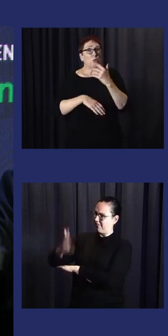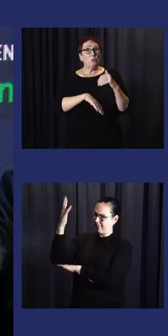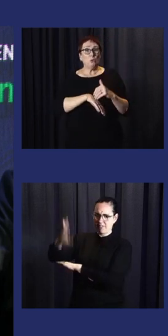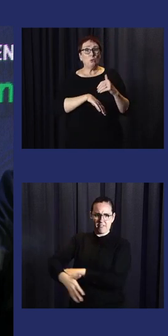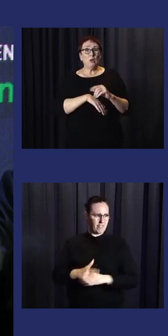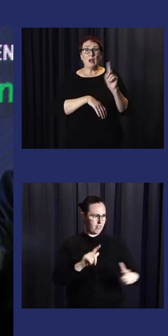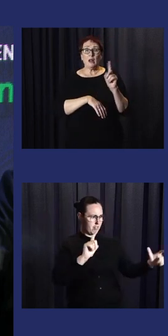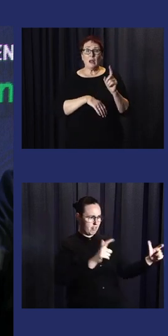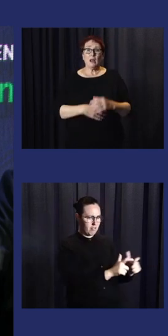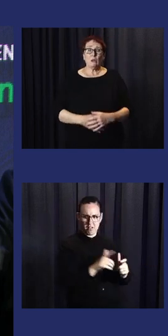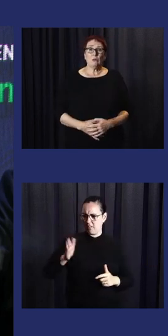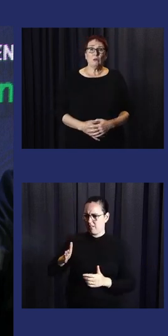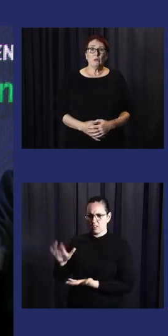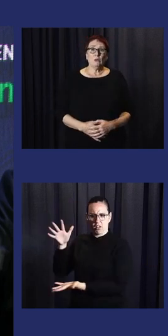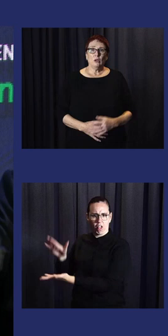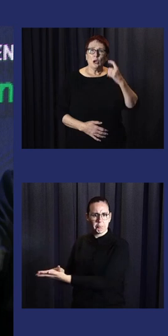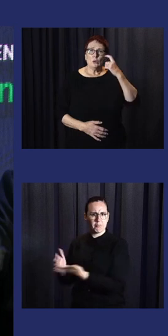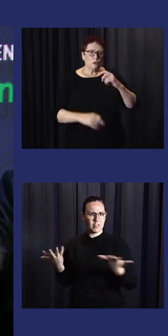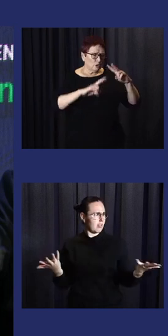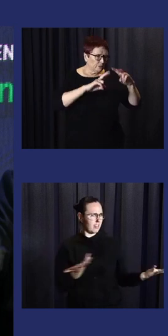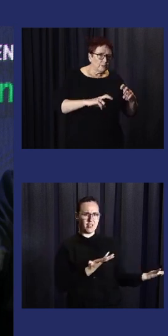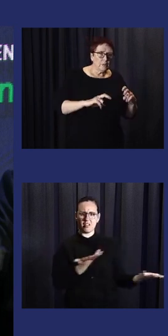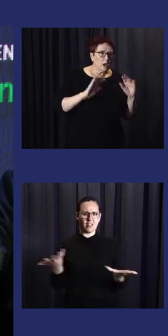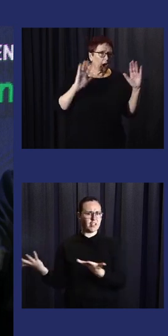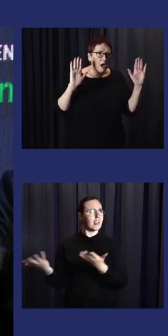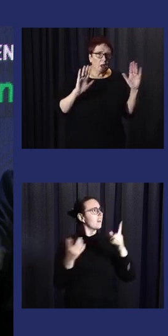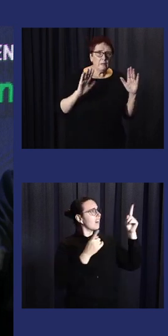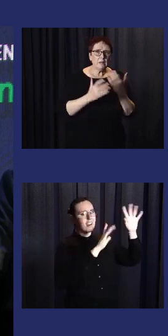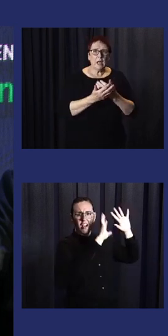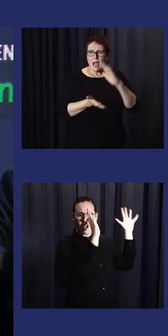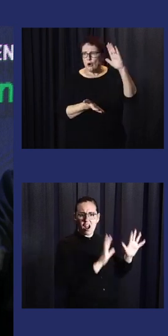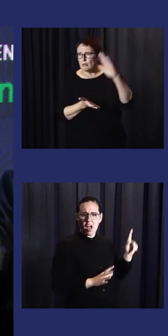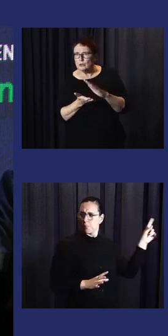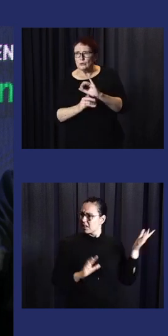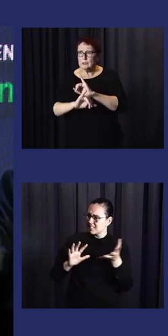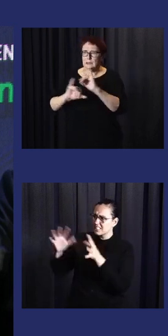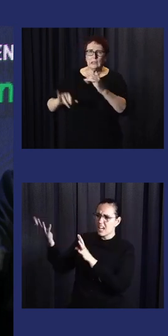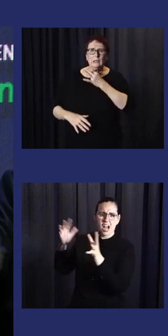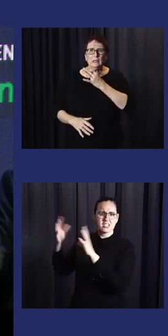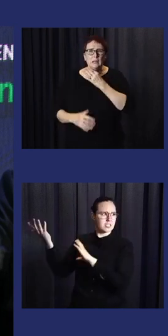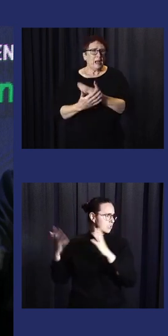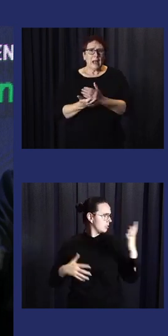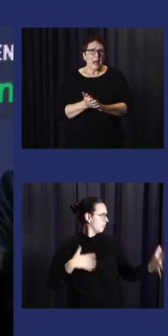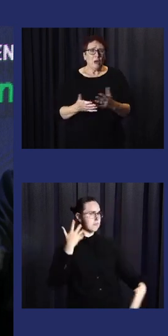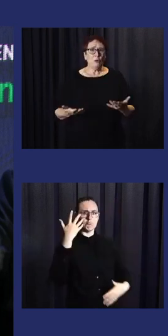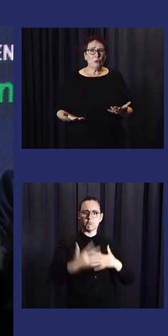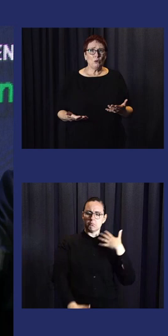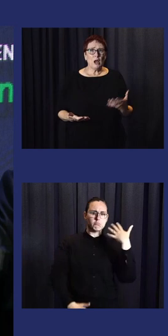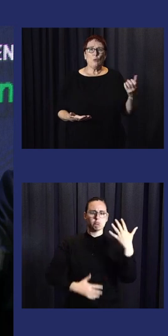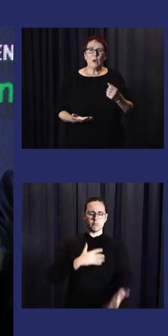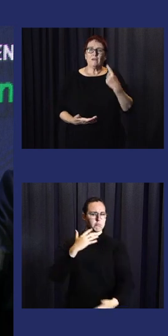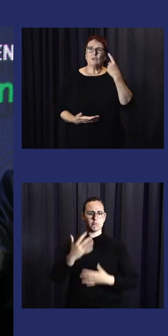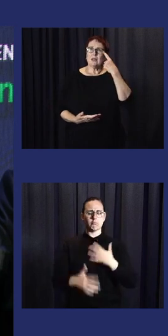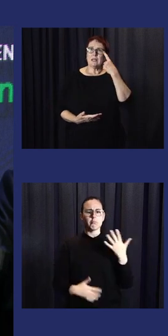at issues of climate and disaster reduction and response, we've got to think about